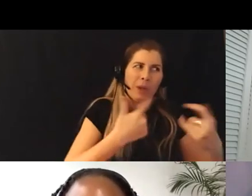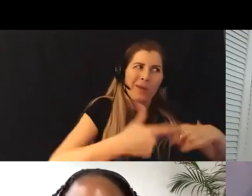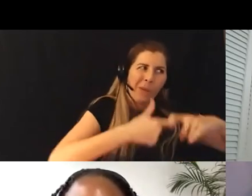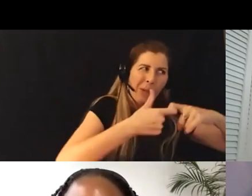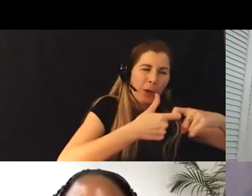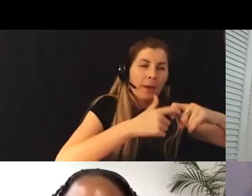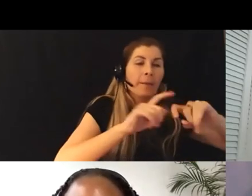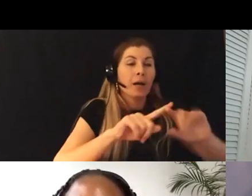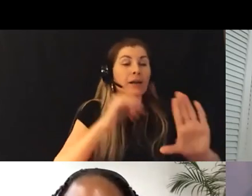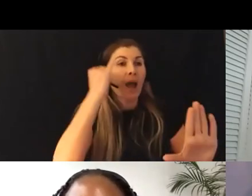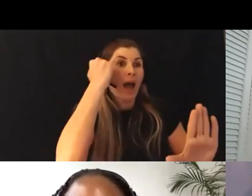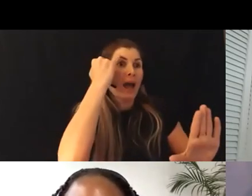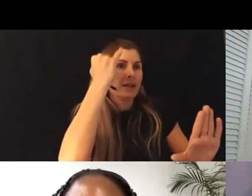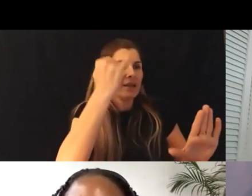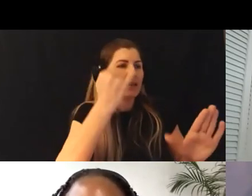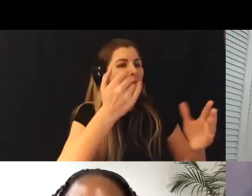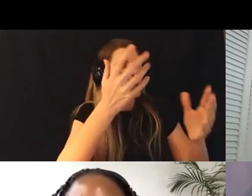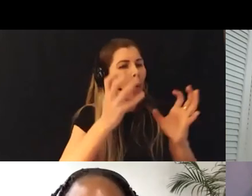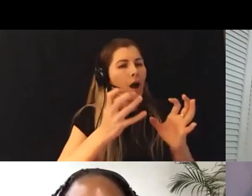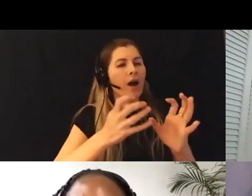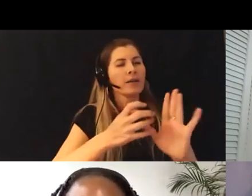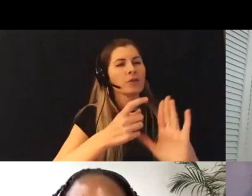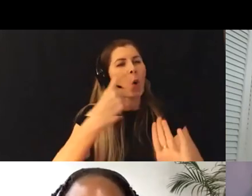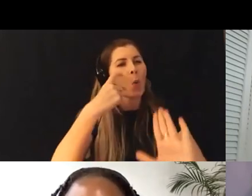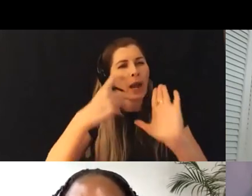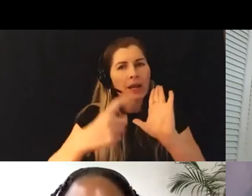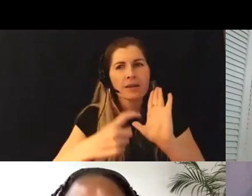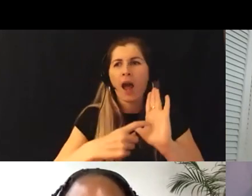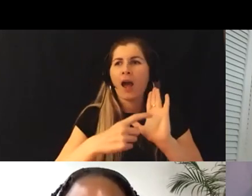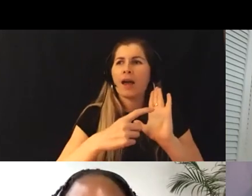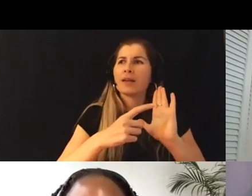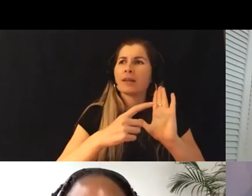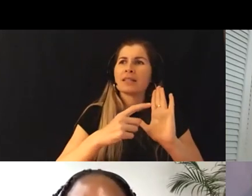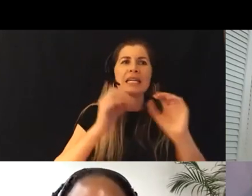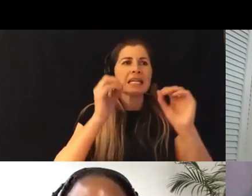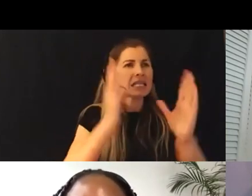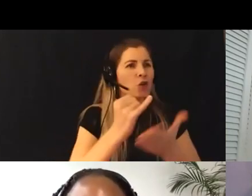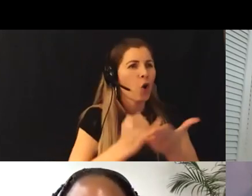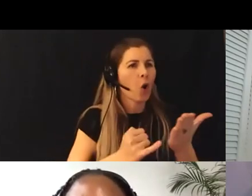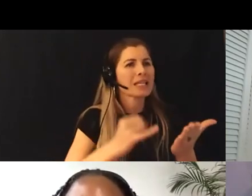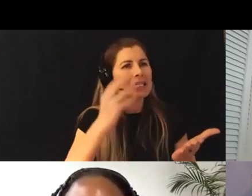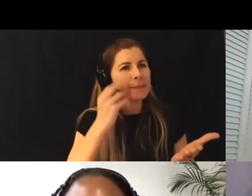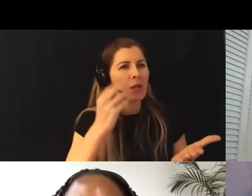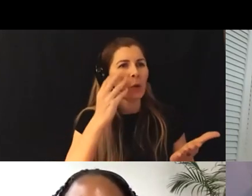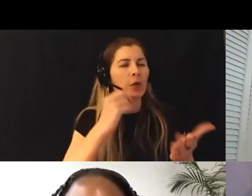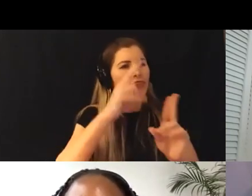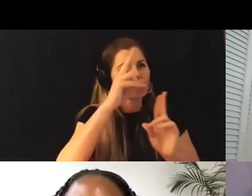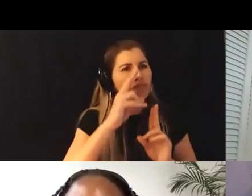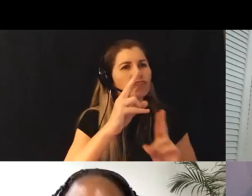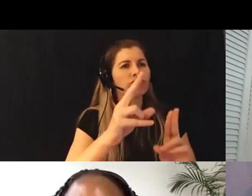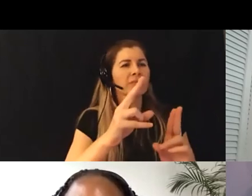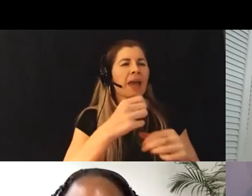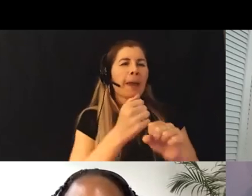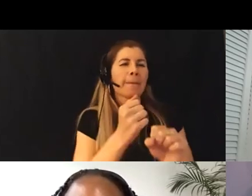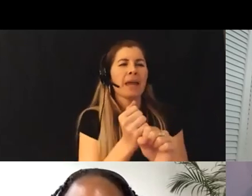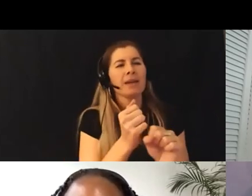idea of that is to recognize experience and background of teaching artists and create kind of micro badges for their